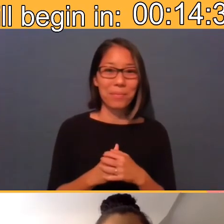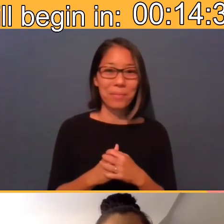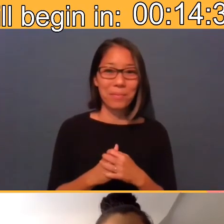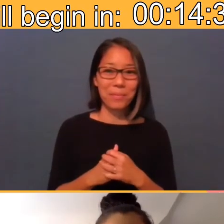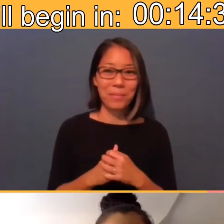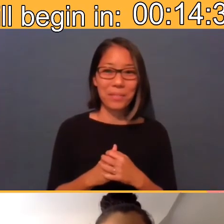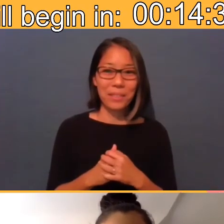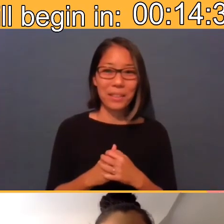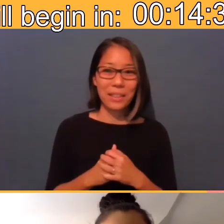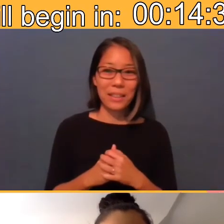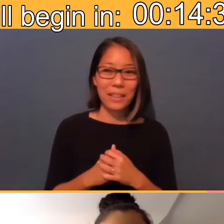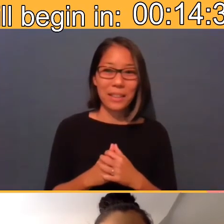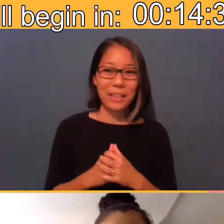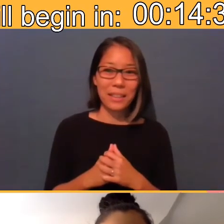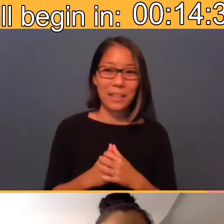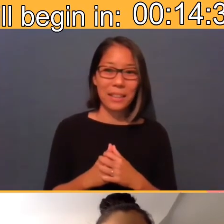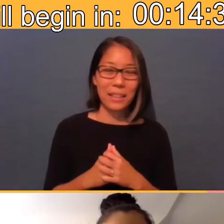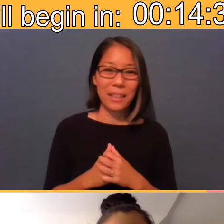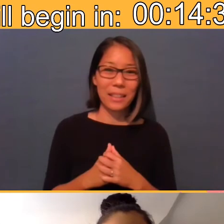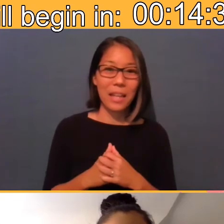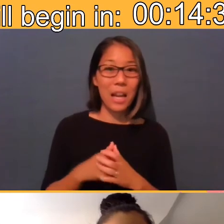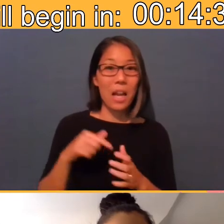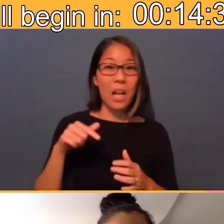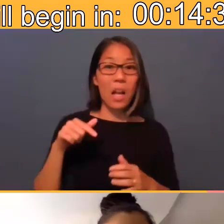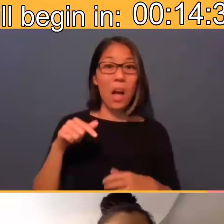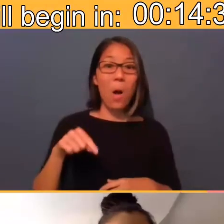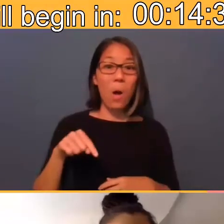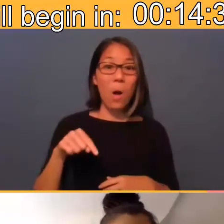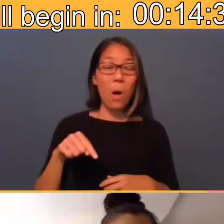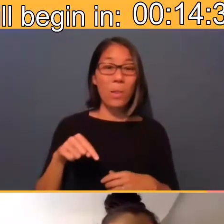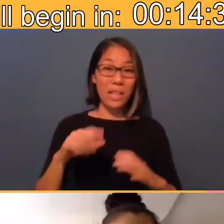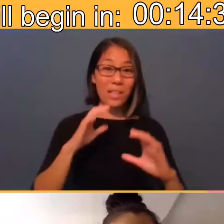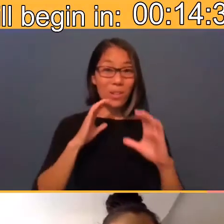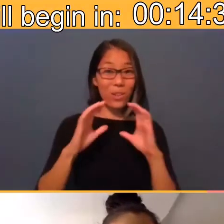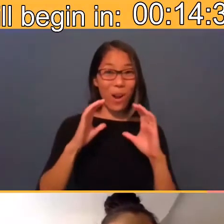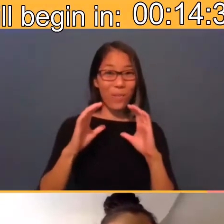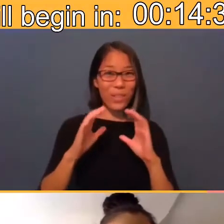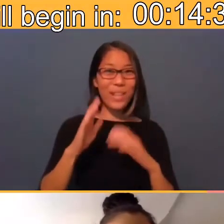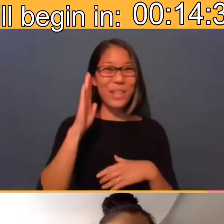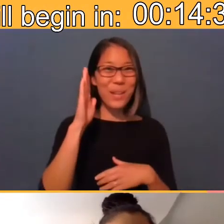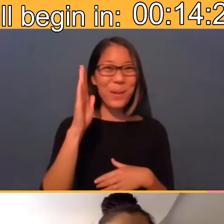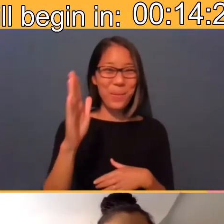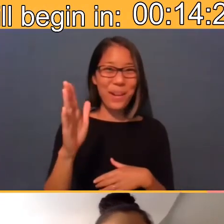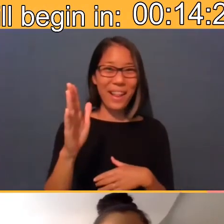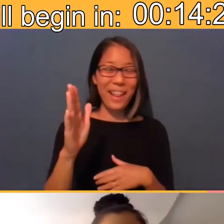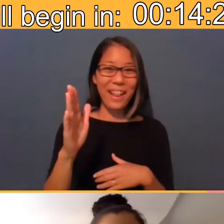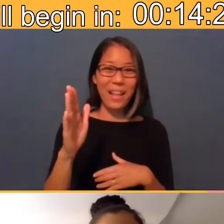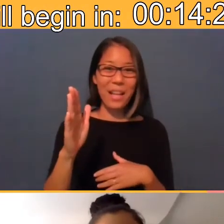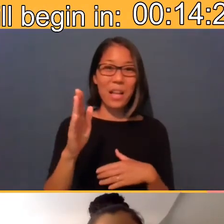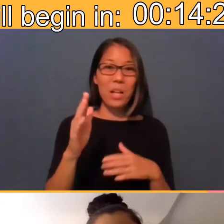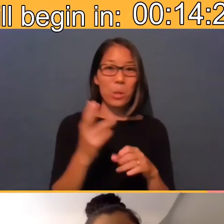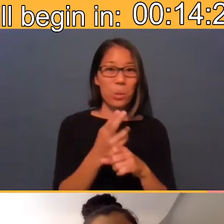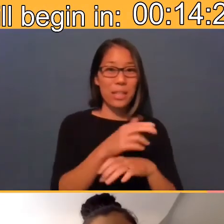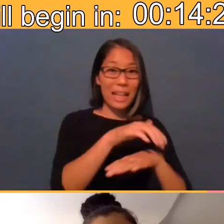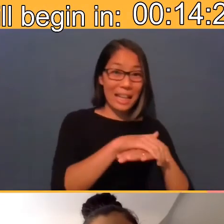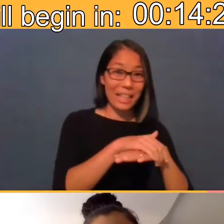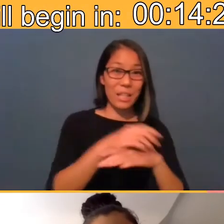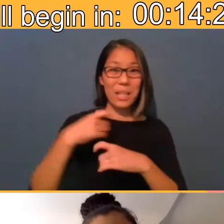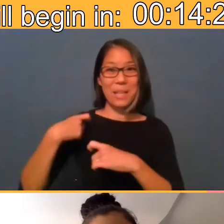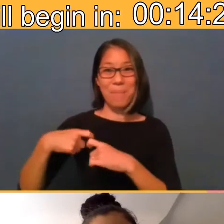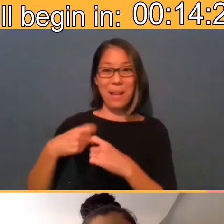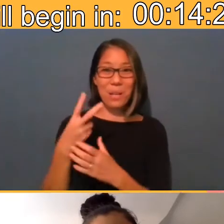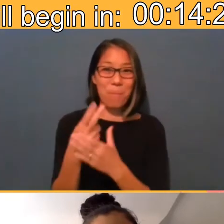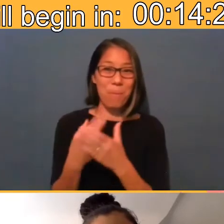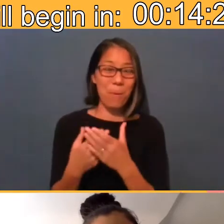con nosotros. This conversation is going to be in English and Spanish. I'm